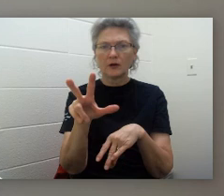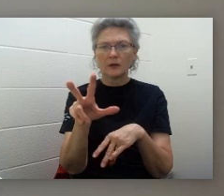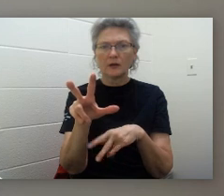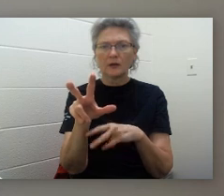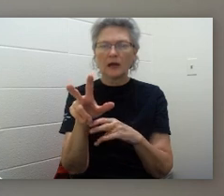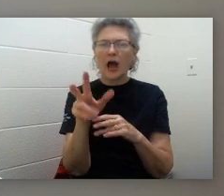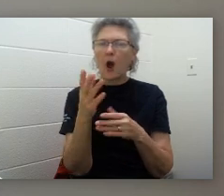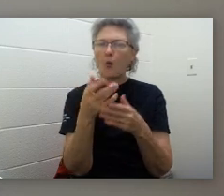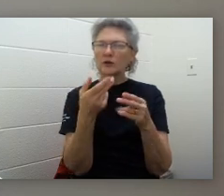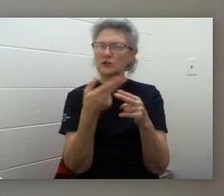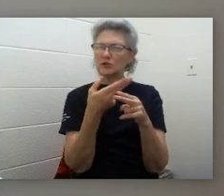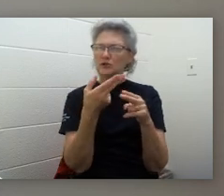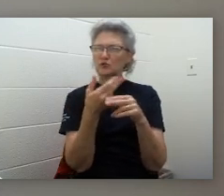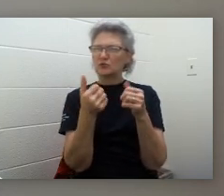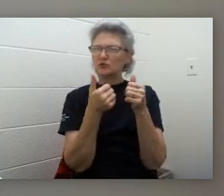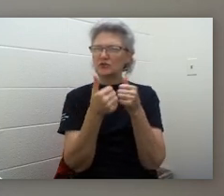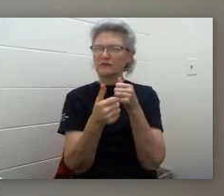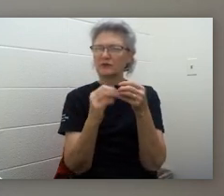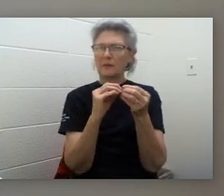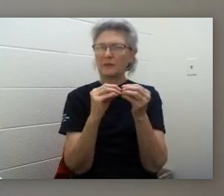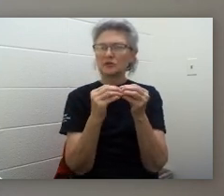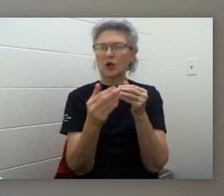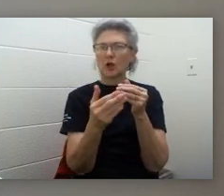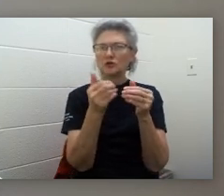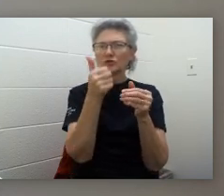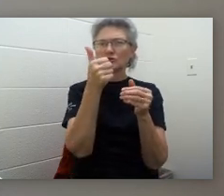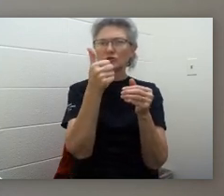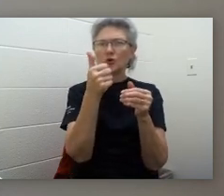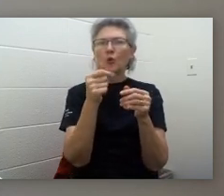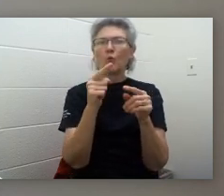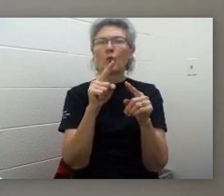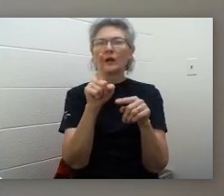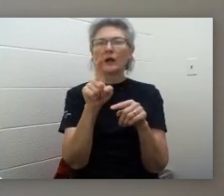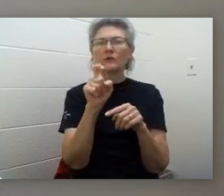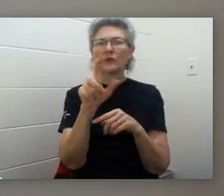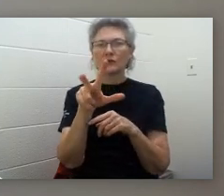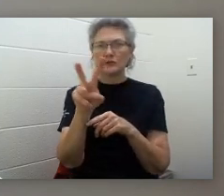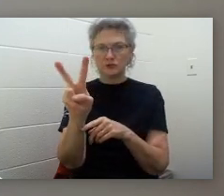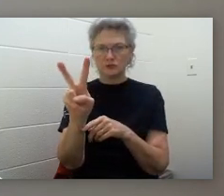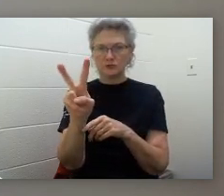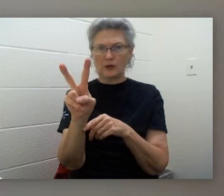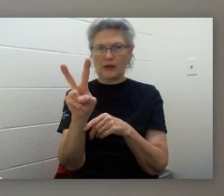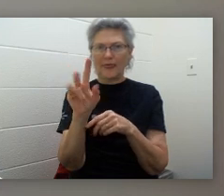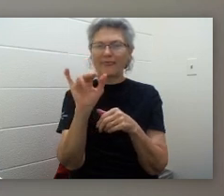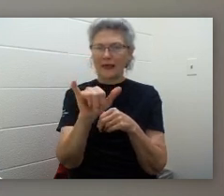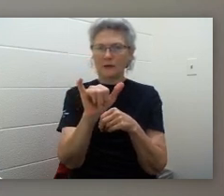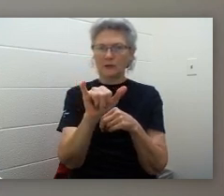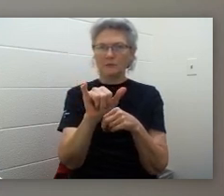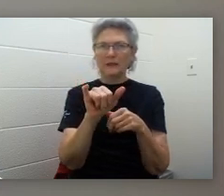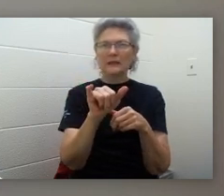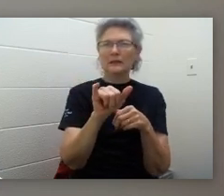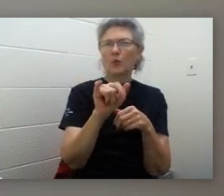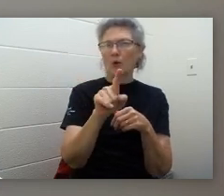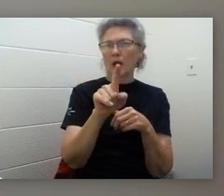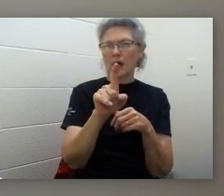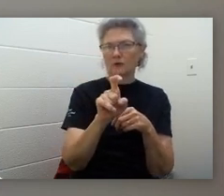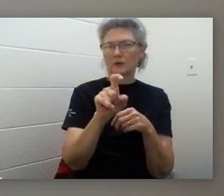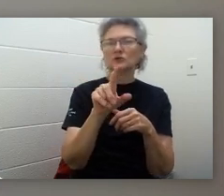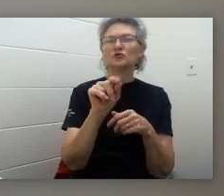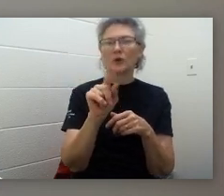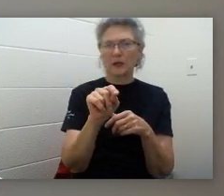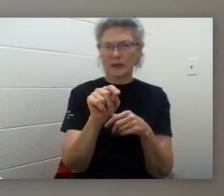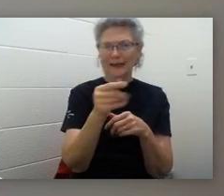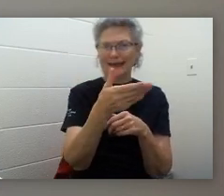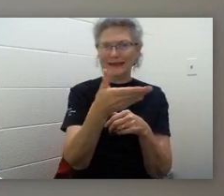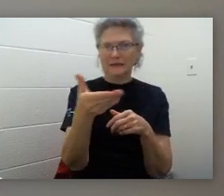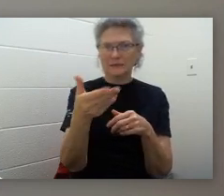I want to use whichever number is closer to 132, and in this case, that would be 120 divided